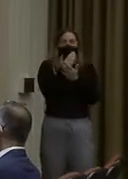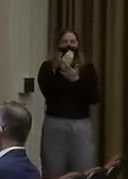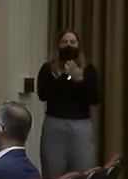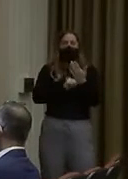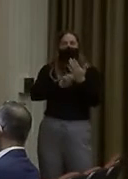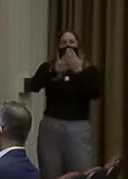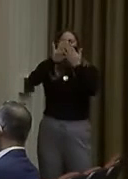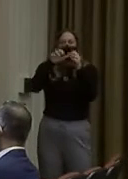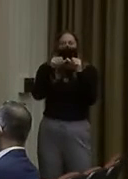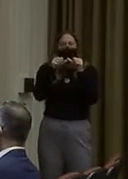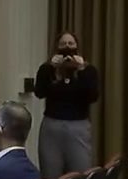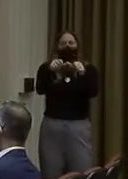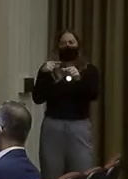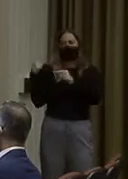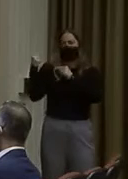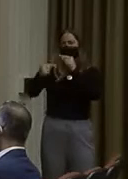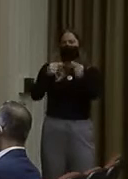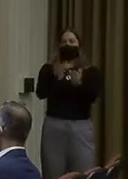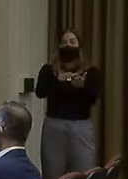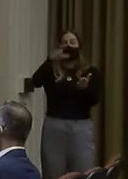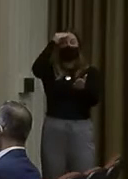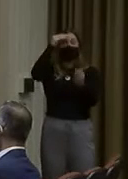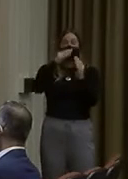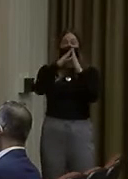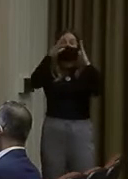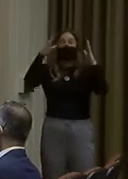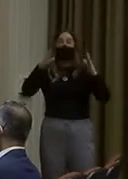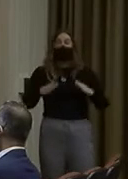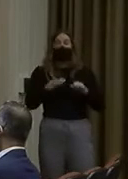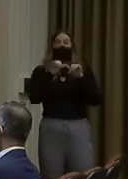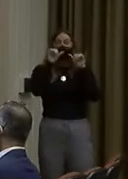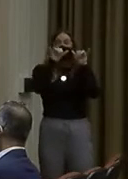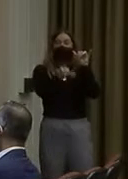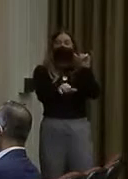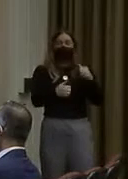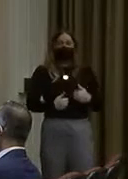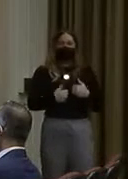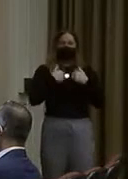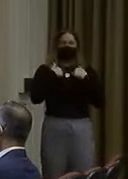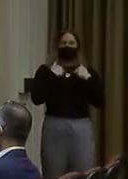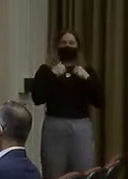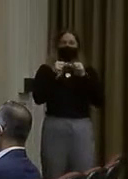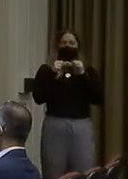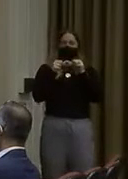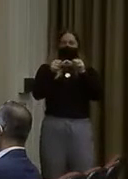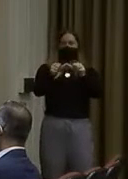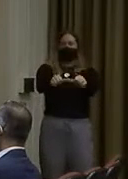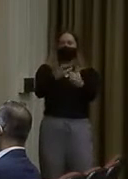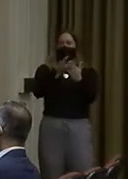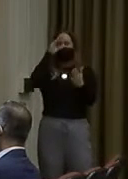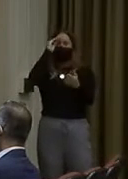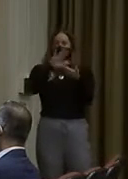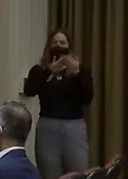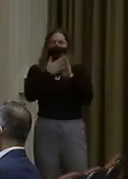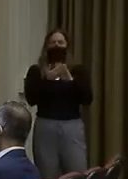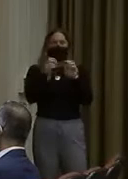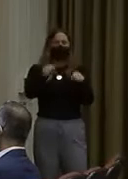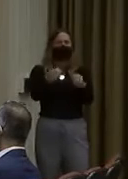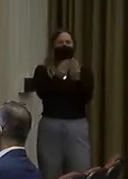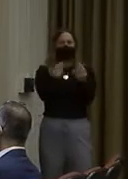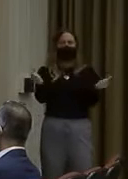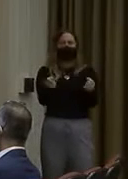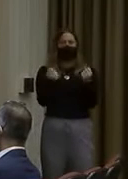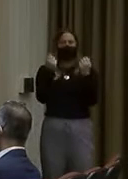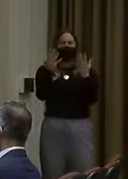beyond intergenerational learning into housing, creating lifelong learning communities. These models have the potential to solve many of the